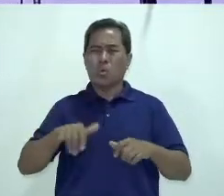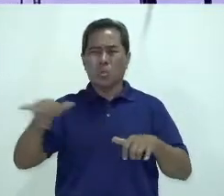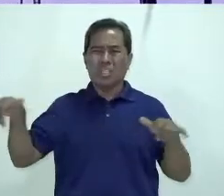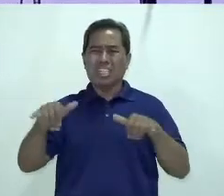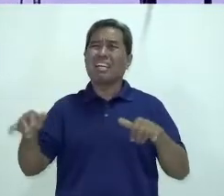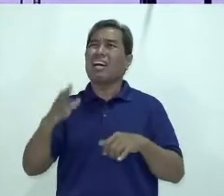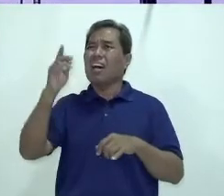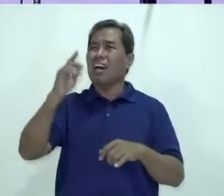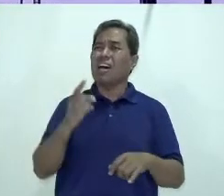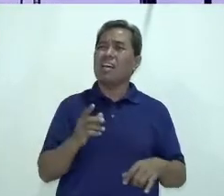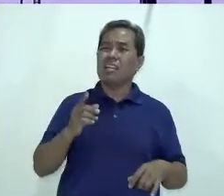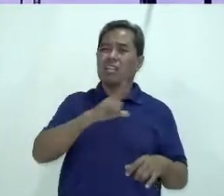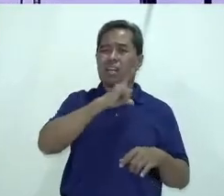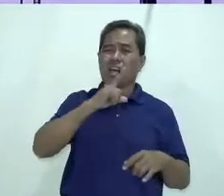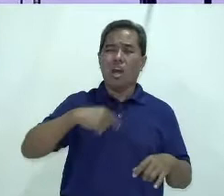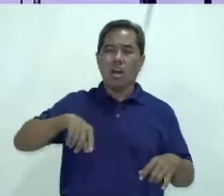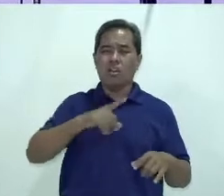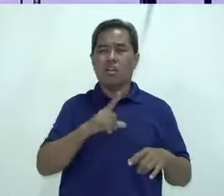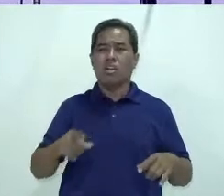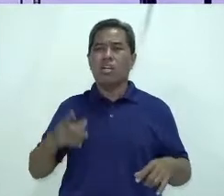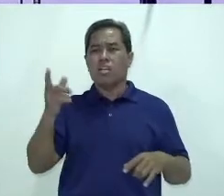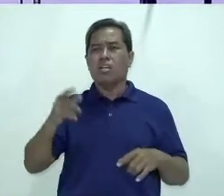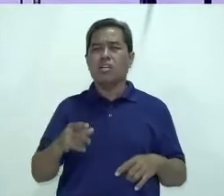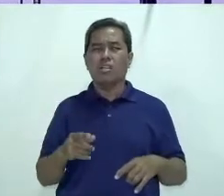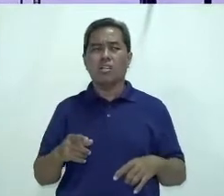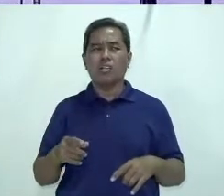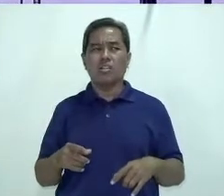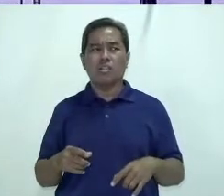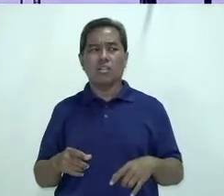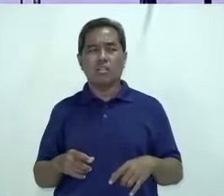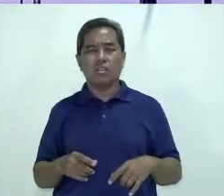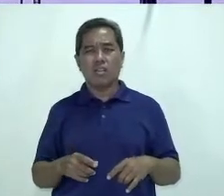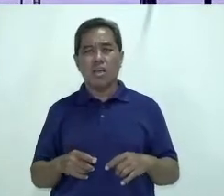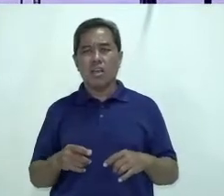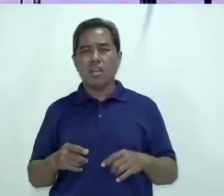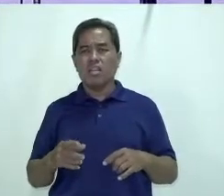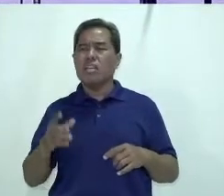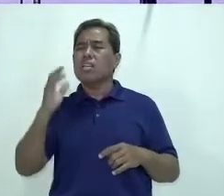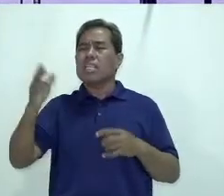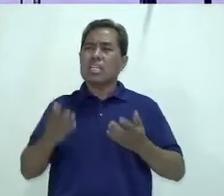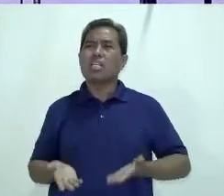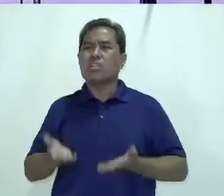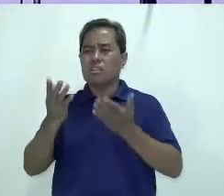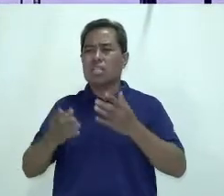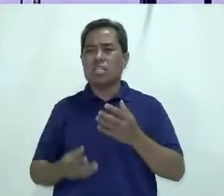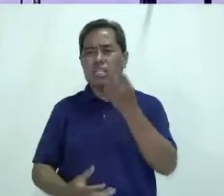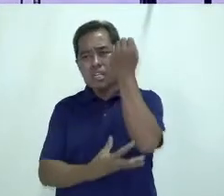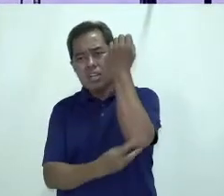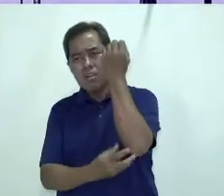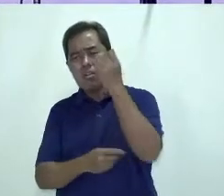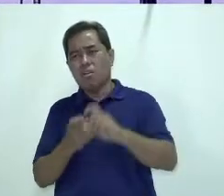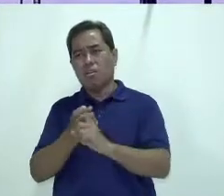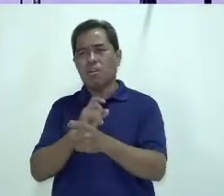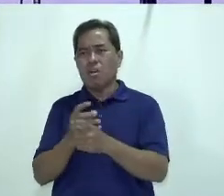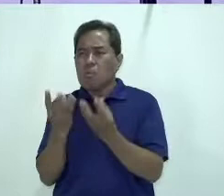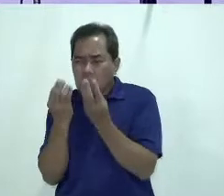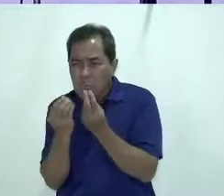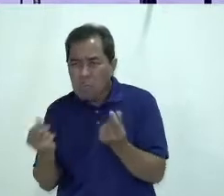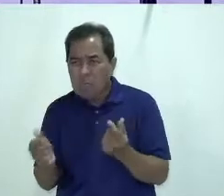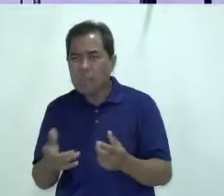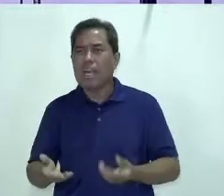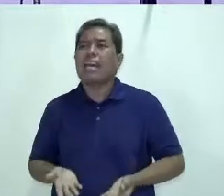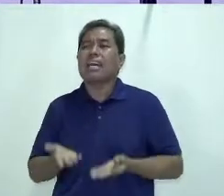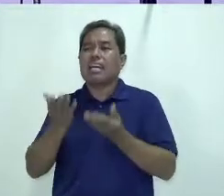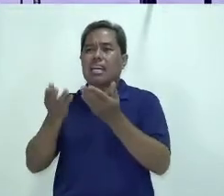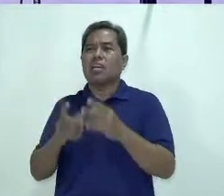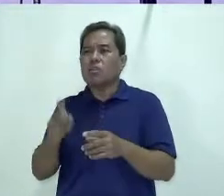who sits enthroned on high, who stoops down to look on the heavens and the earth. He raises the poor from the dust and lifts